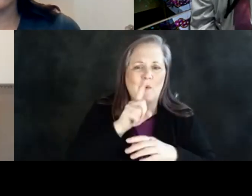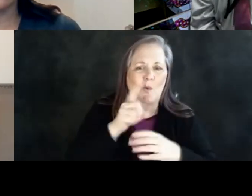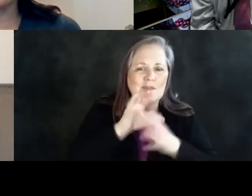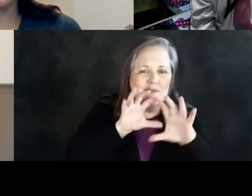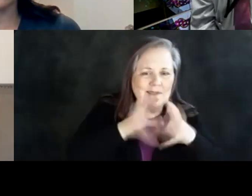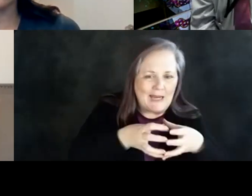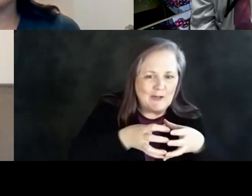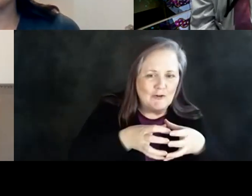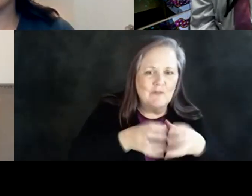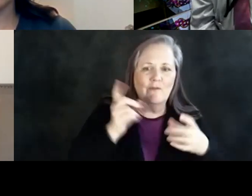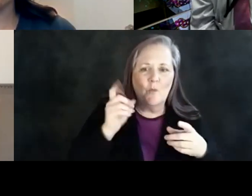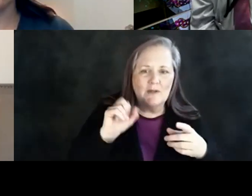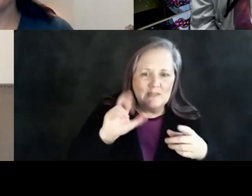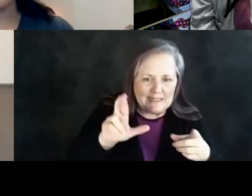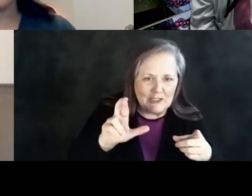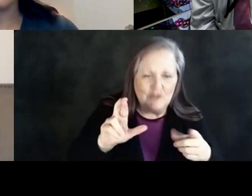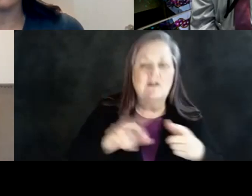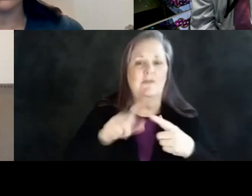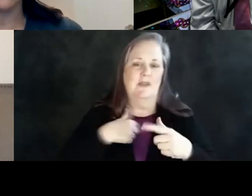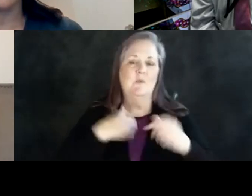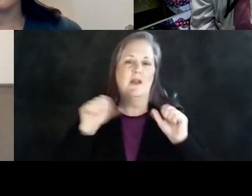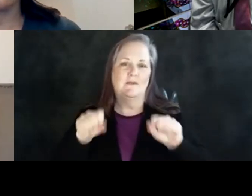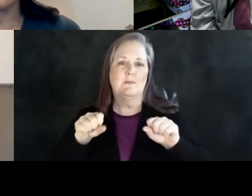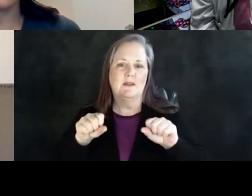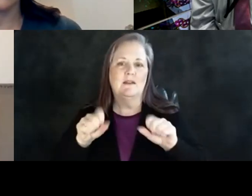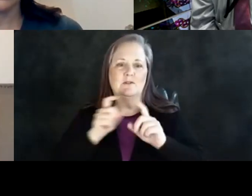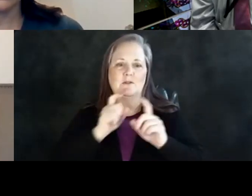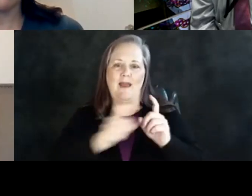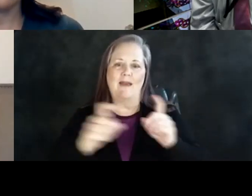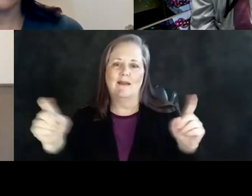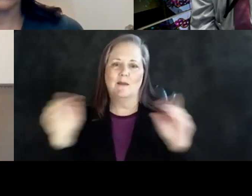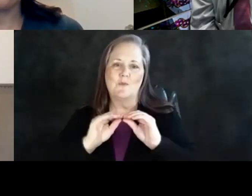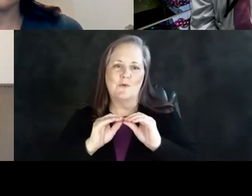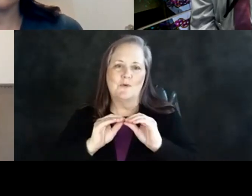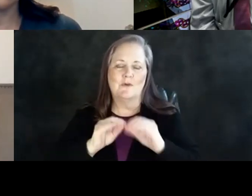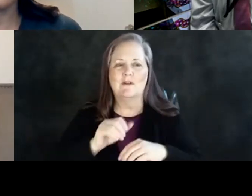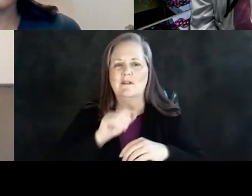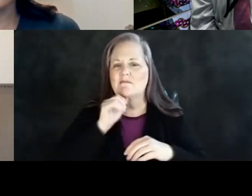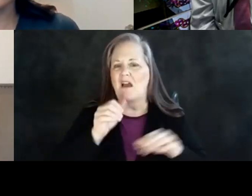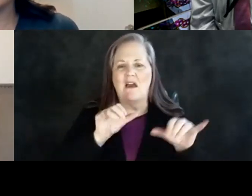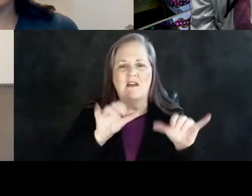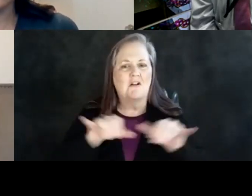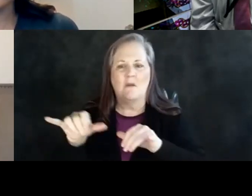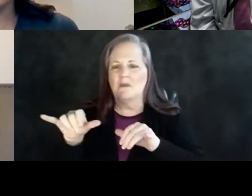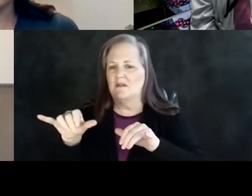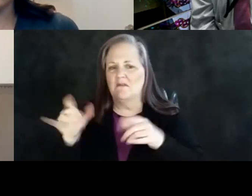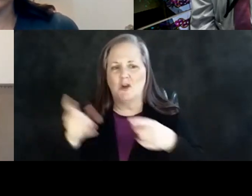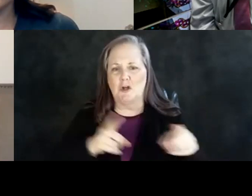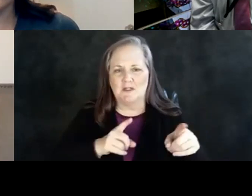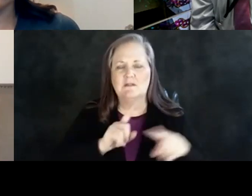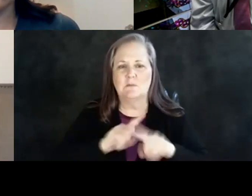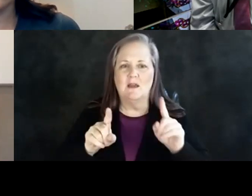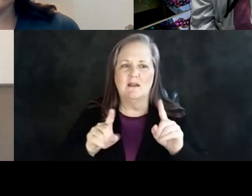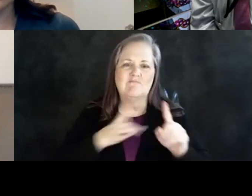tier. And then when that happens, we have the ability to allocate them, but it's not a common occurrence. So it's